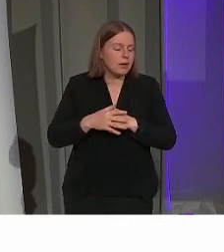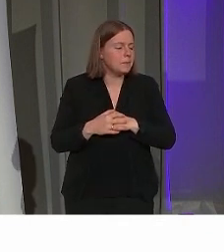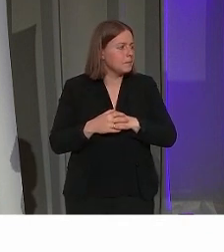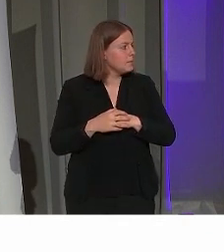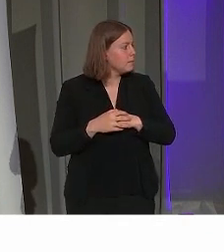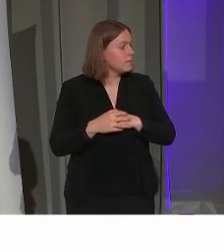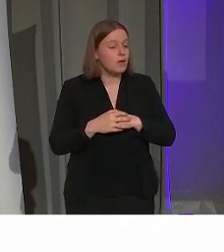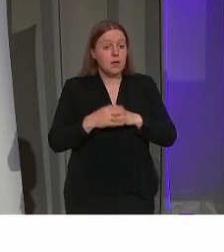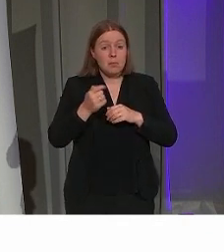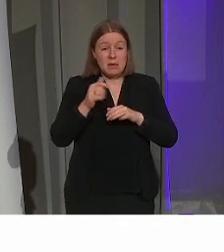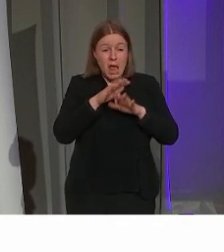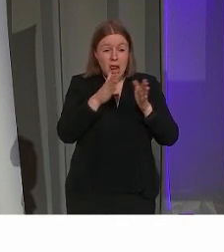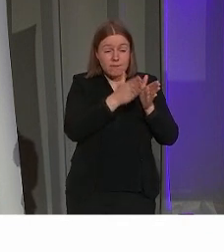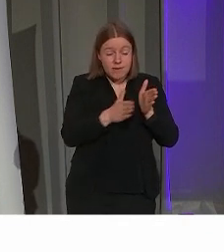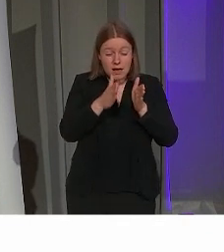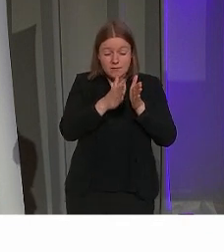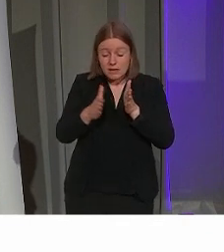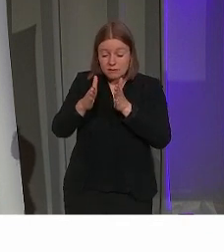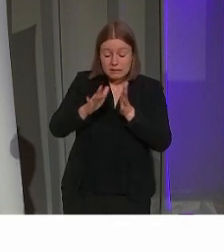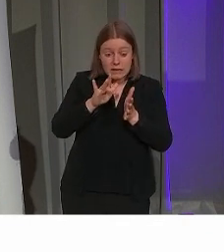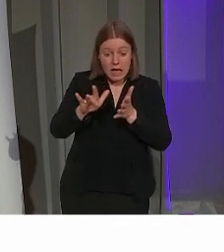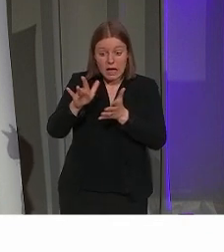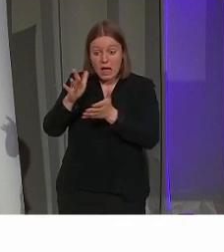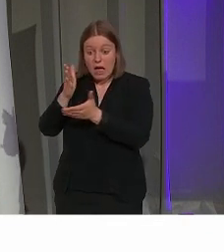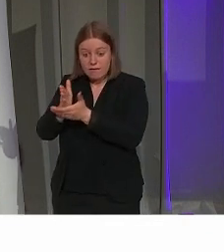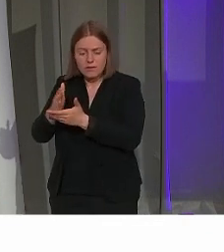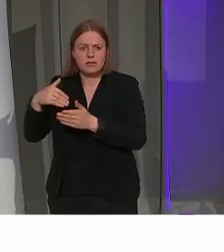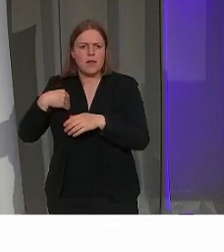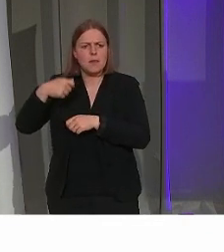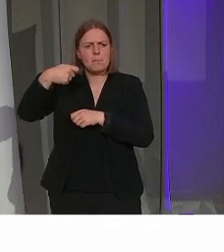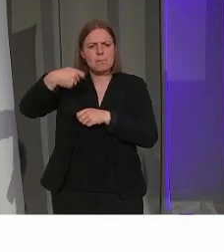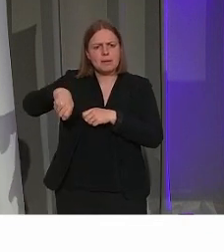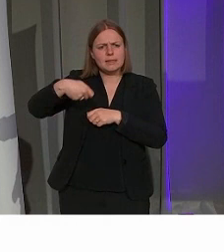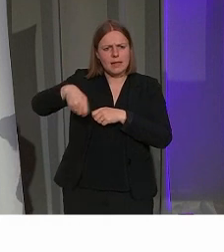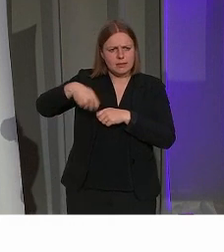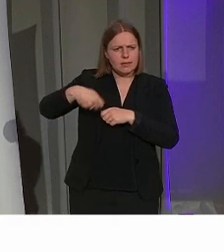were complete, the President McAleese, who had